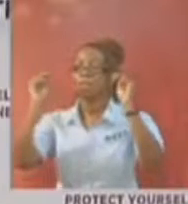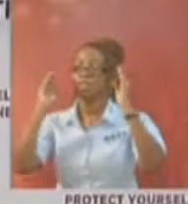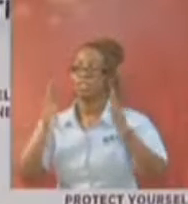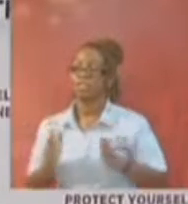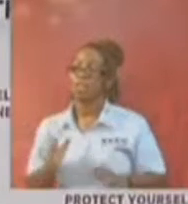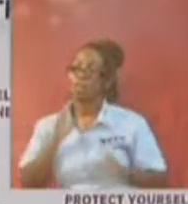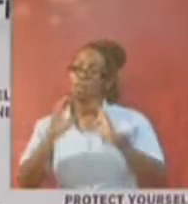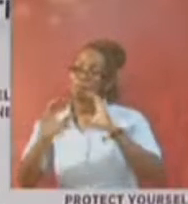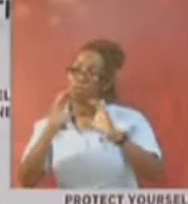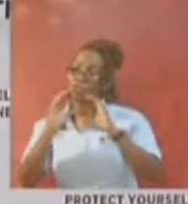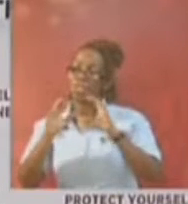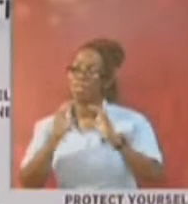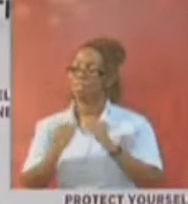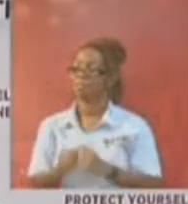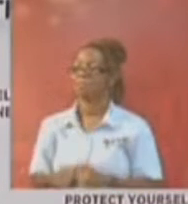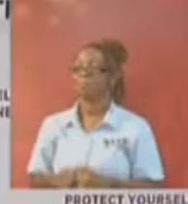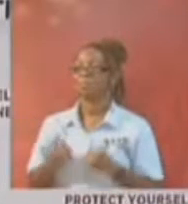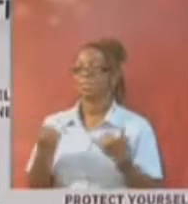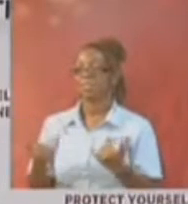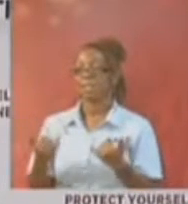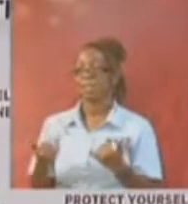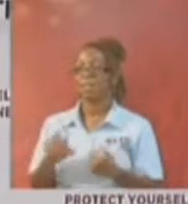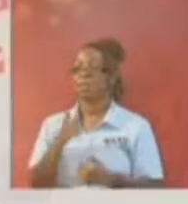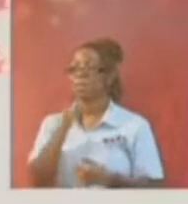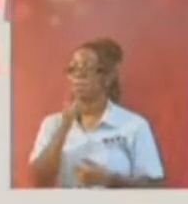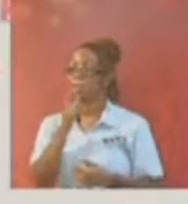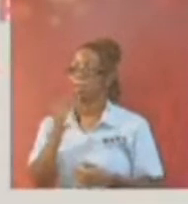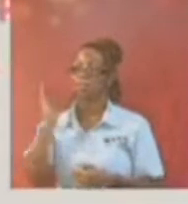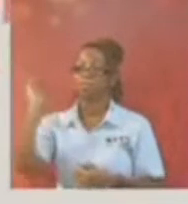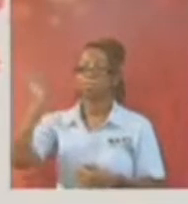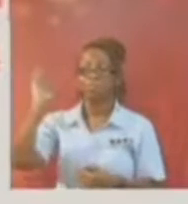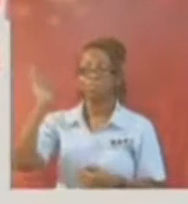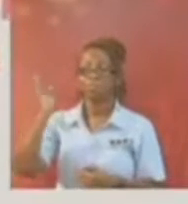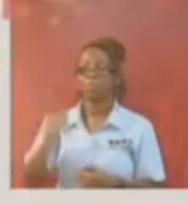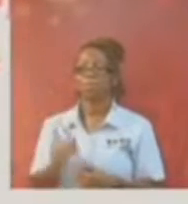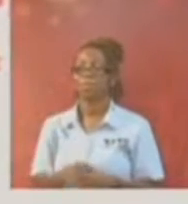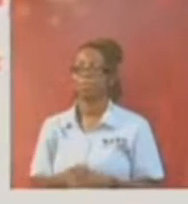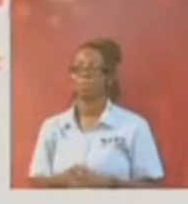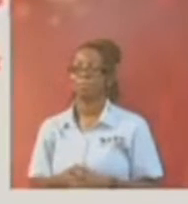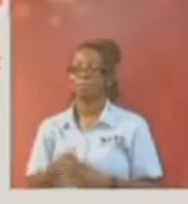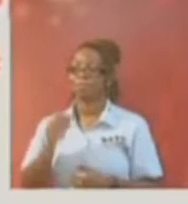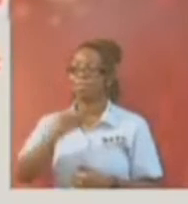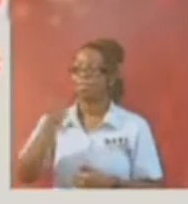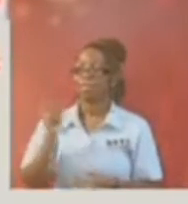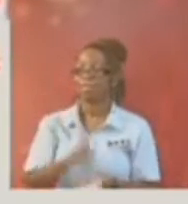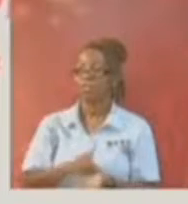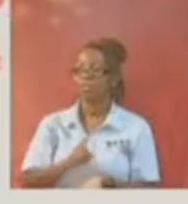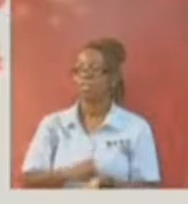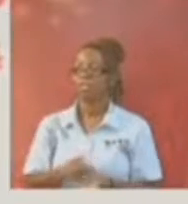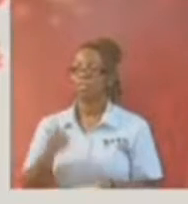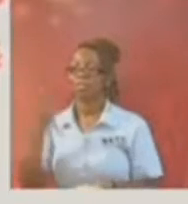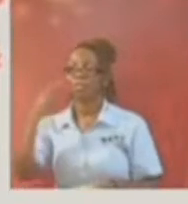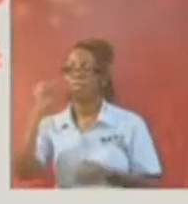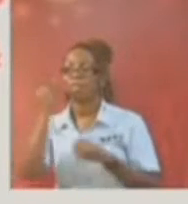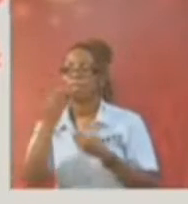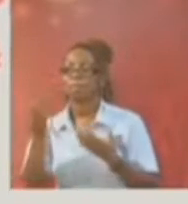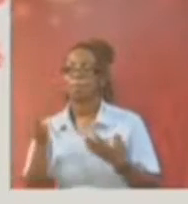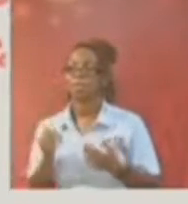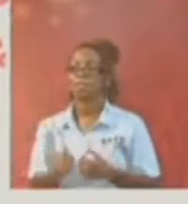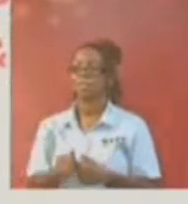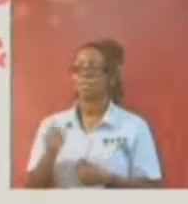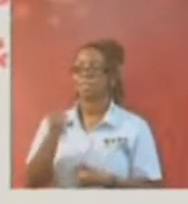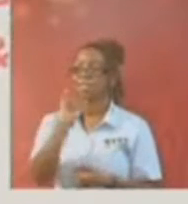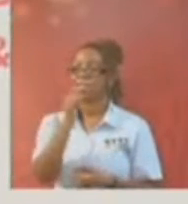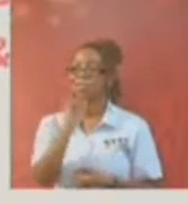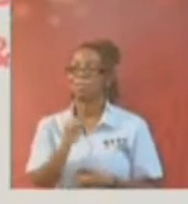Dr. Fraser. I now invite Ms. Lyra Thompson Hollingsworth to provide some caution on the consumption of alcohol, especially during this Christmas